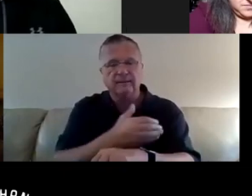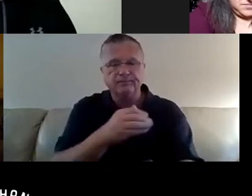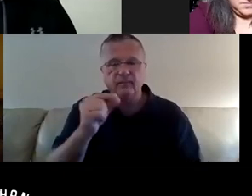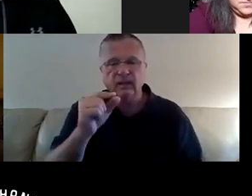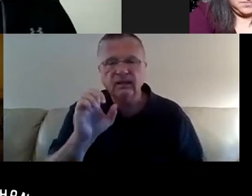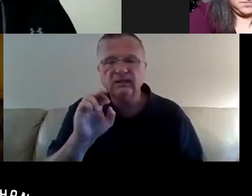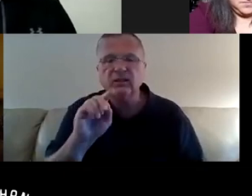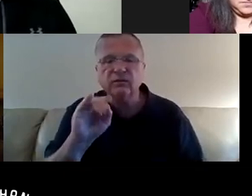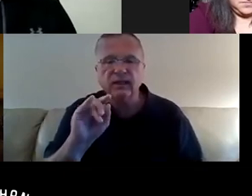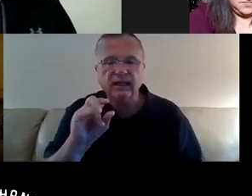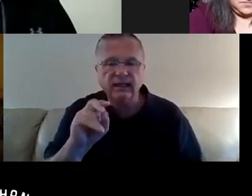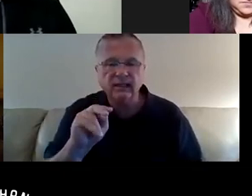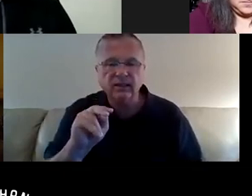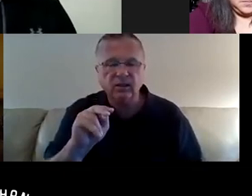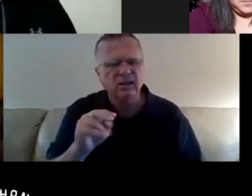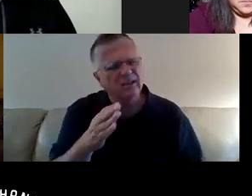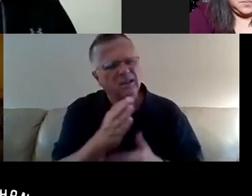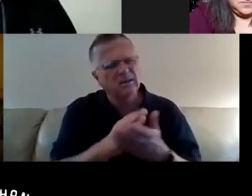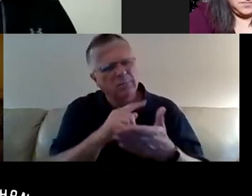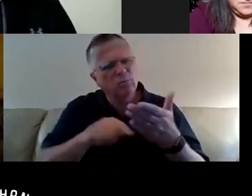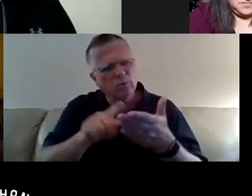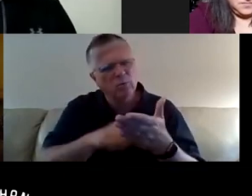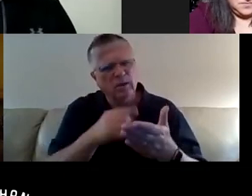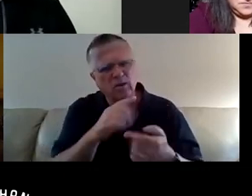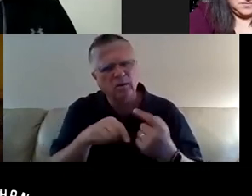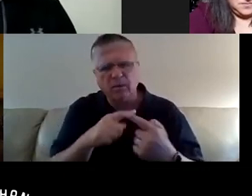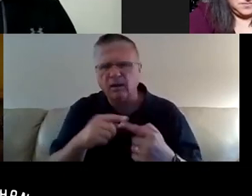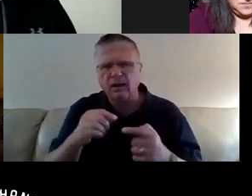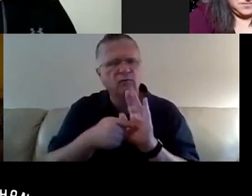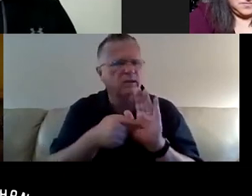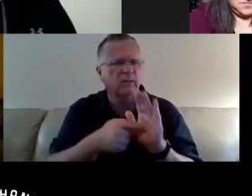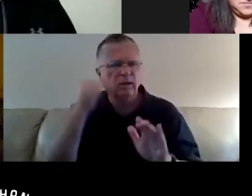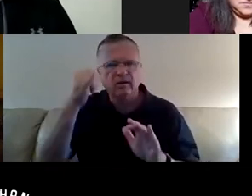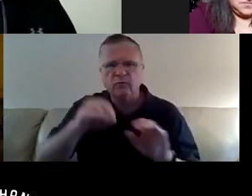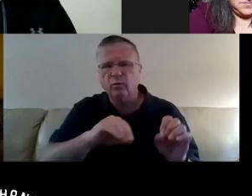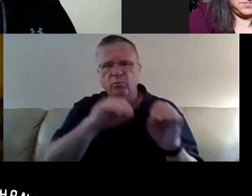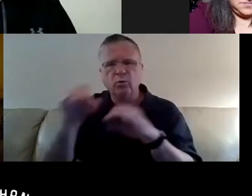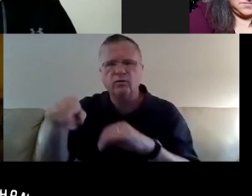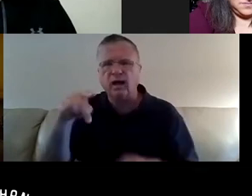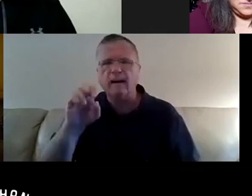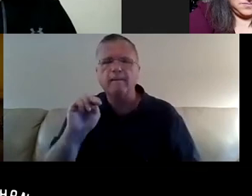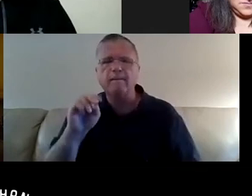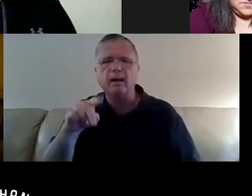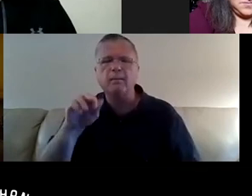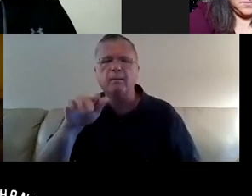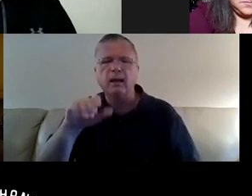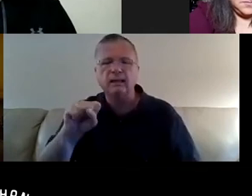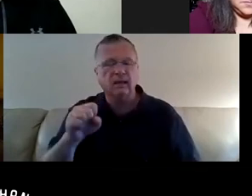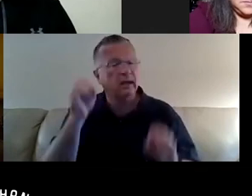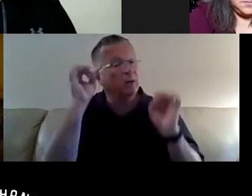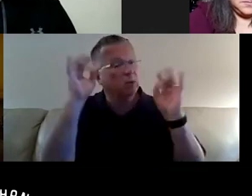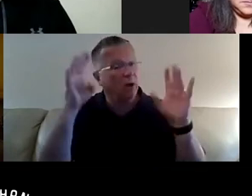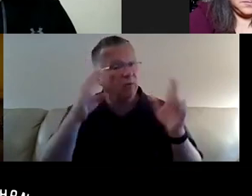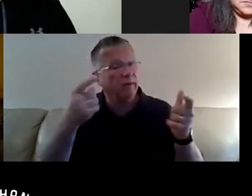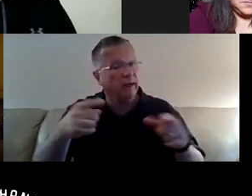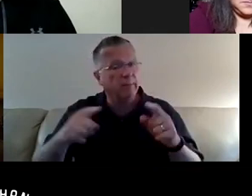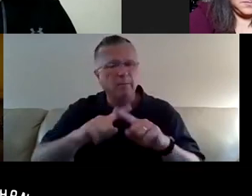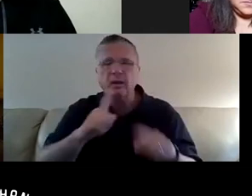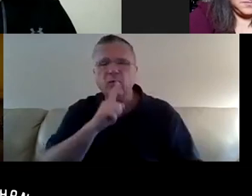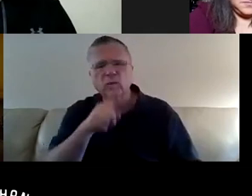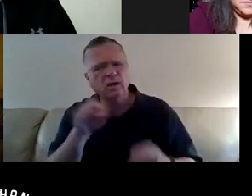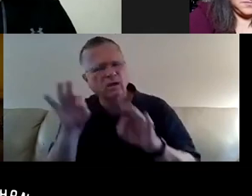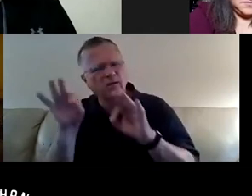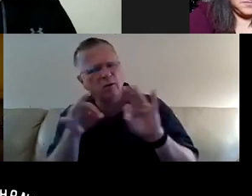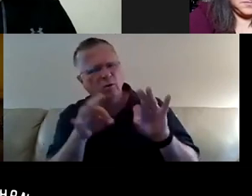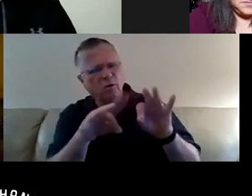use, and I do, if you've been moved out and what happened to Penn Plaza was awful, and I feel for them, right? But if you actually look at the